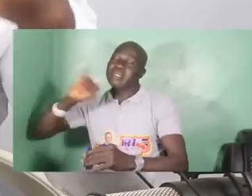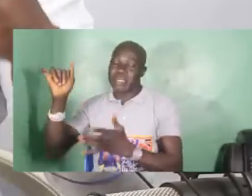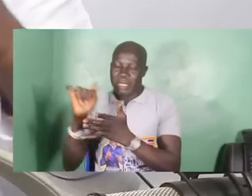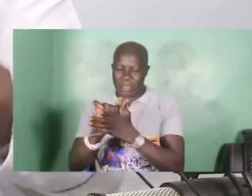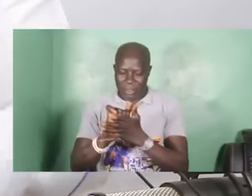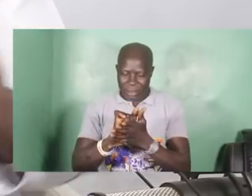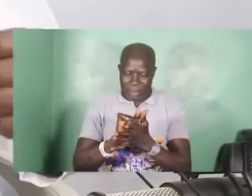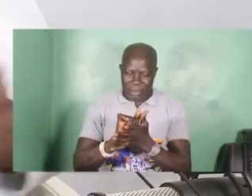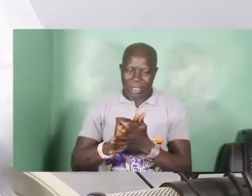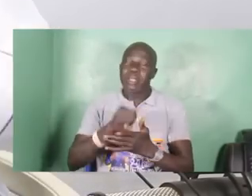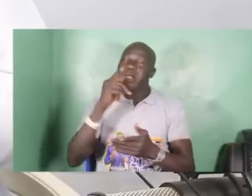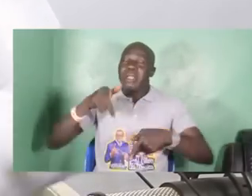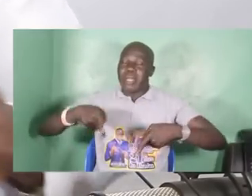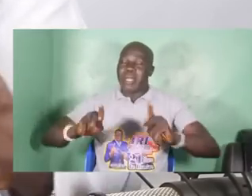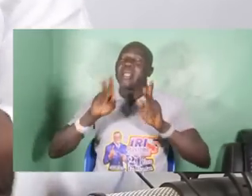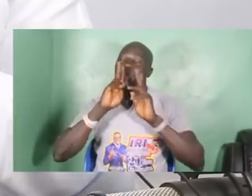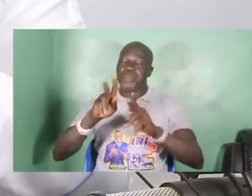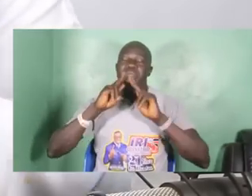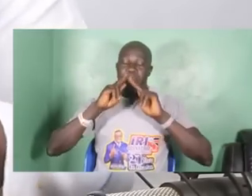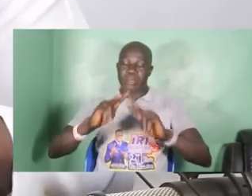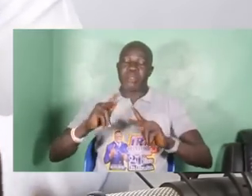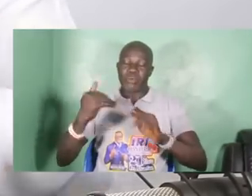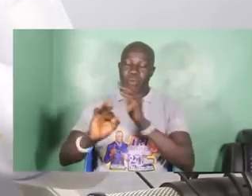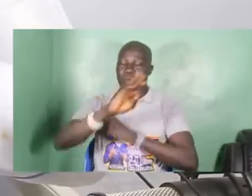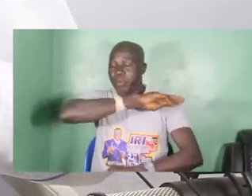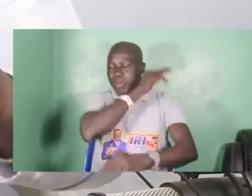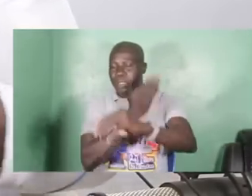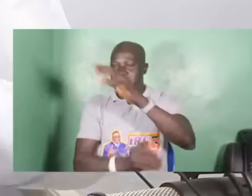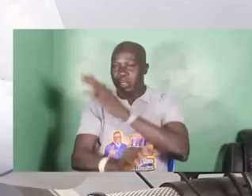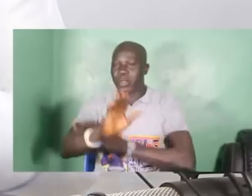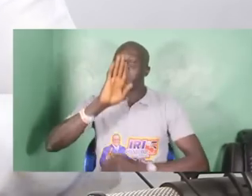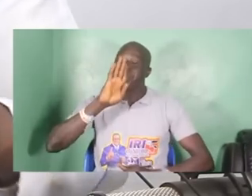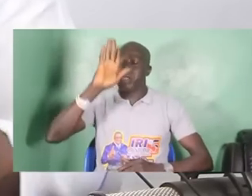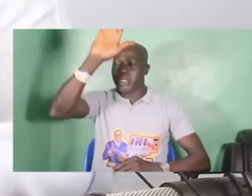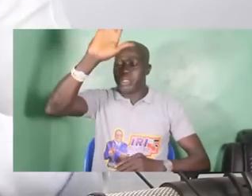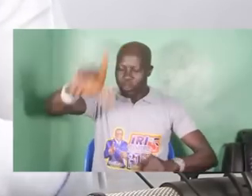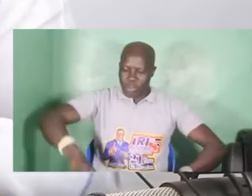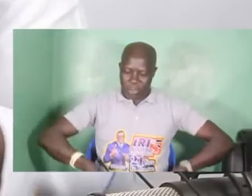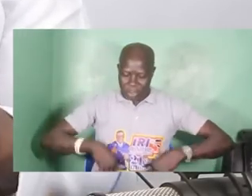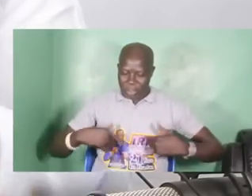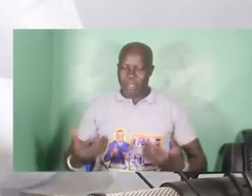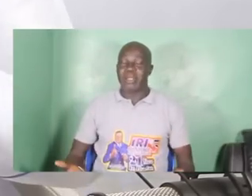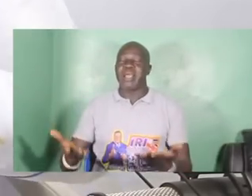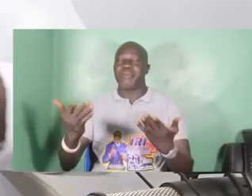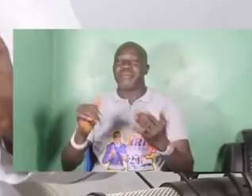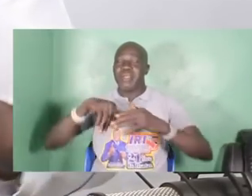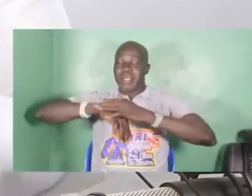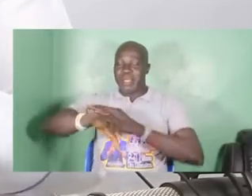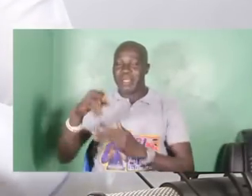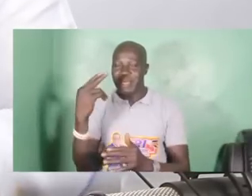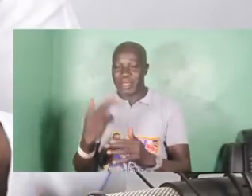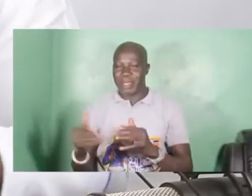Dara e jere odunde odunida si le si de